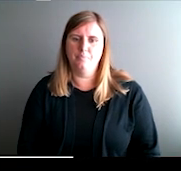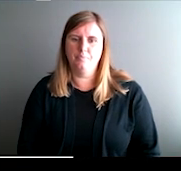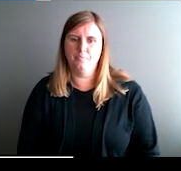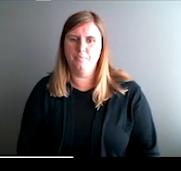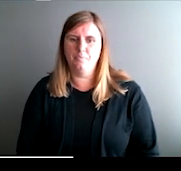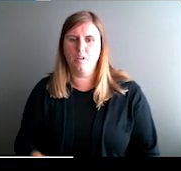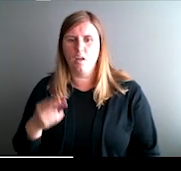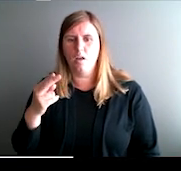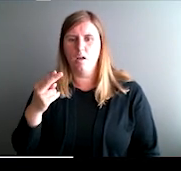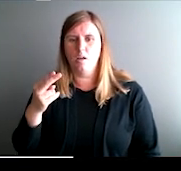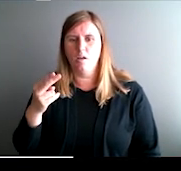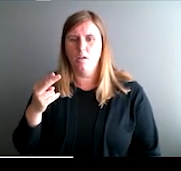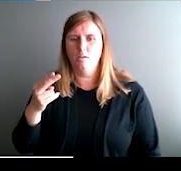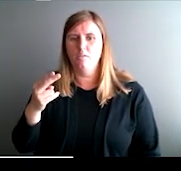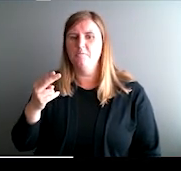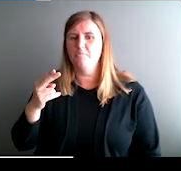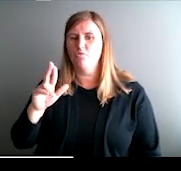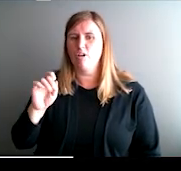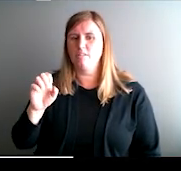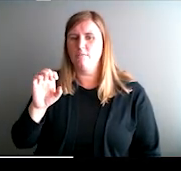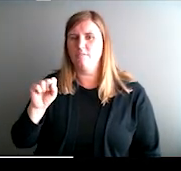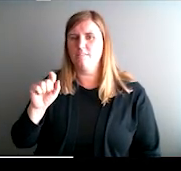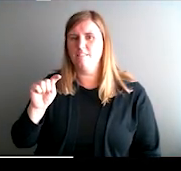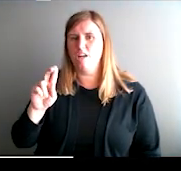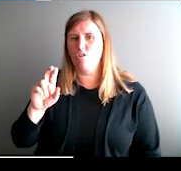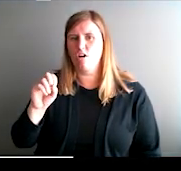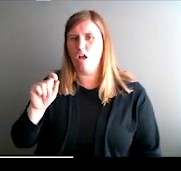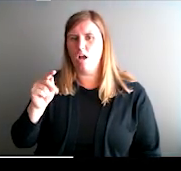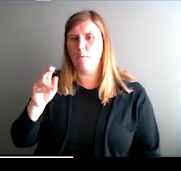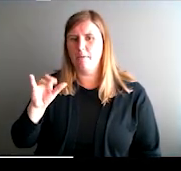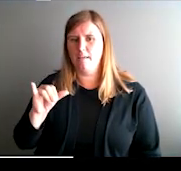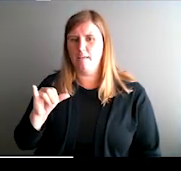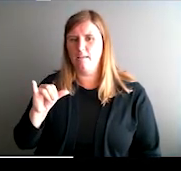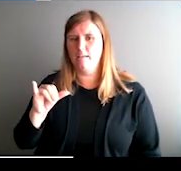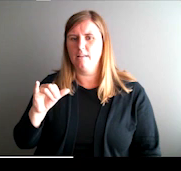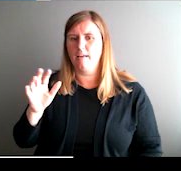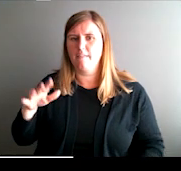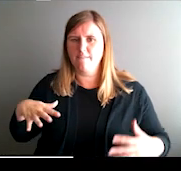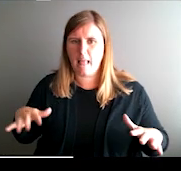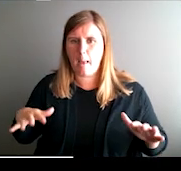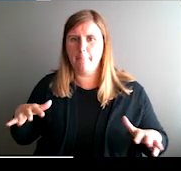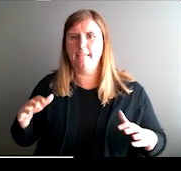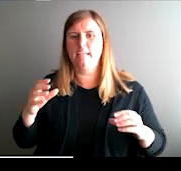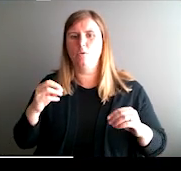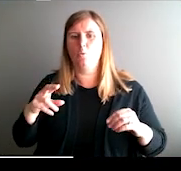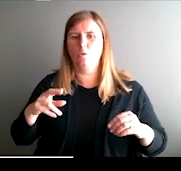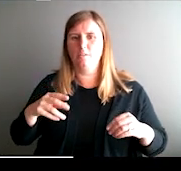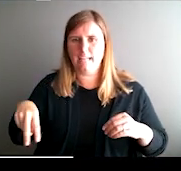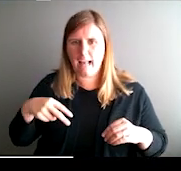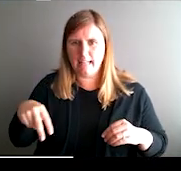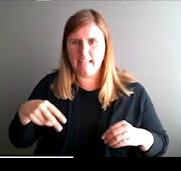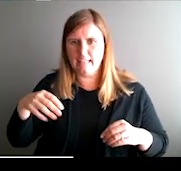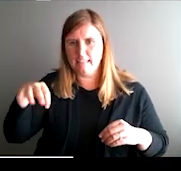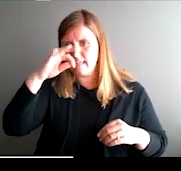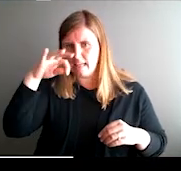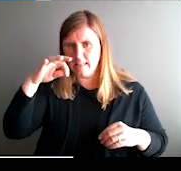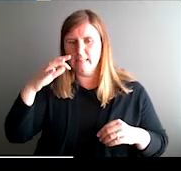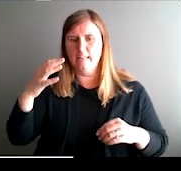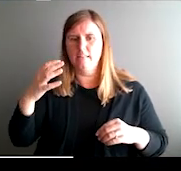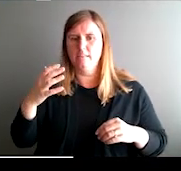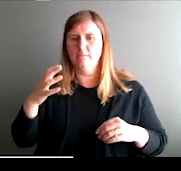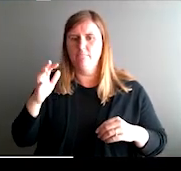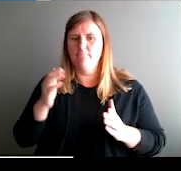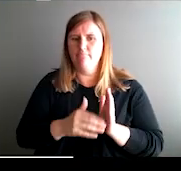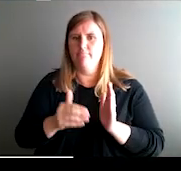high rates of stereotypy, repetitive motor actions such as flapping or dangling things in front of their eyes, that kind of